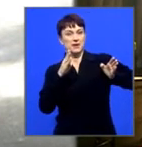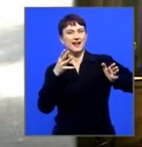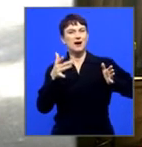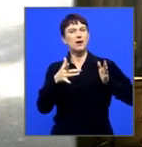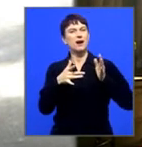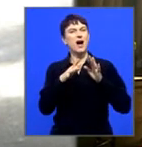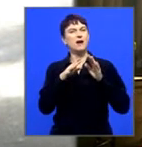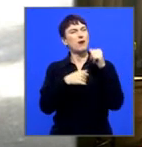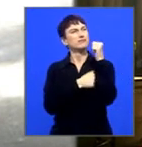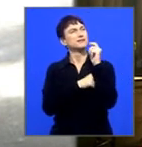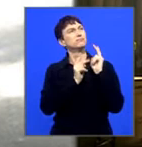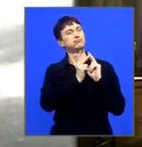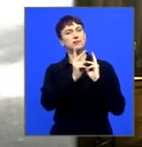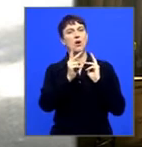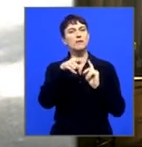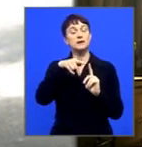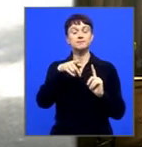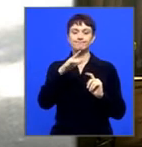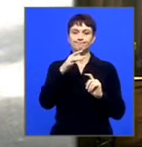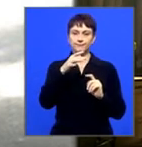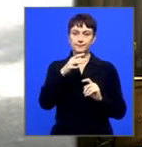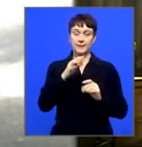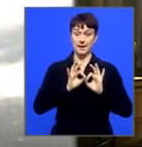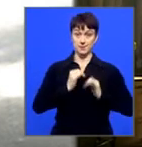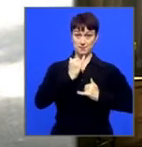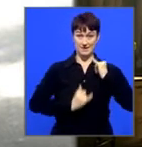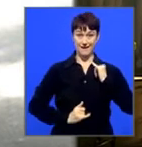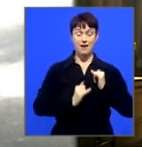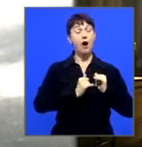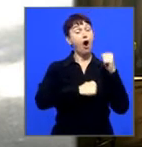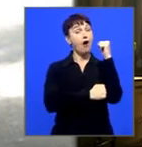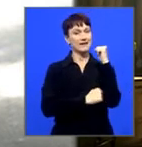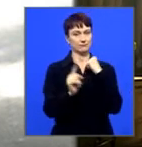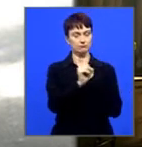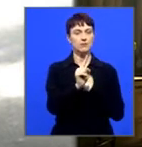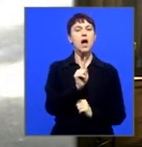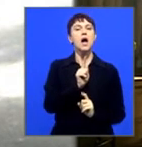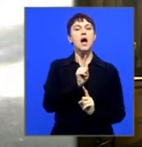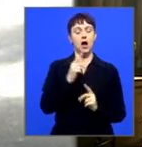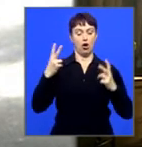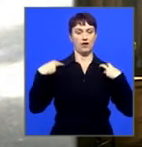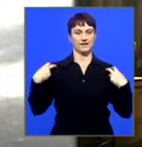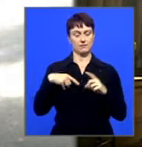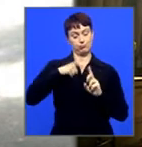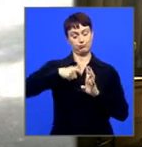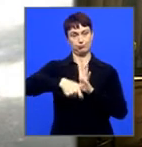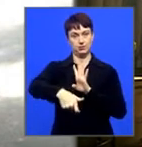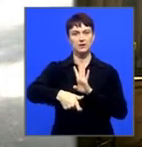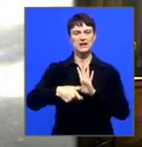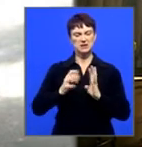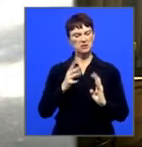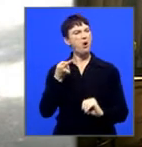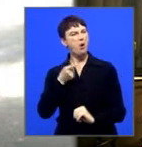those officers there in their different uniforms. The officers that you've seen there are the chiefs of the